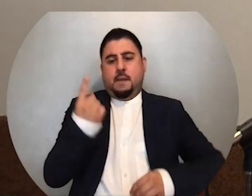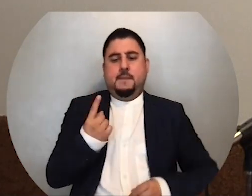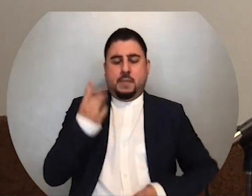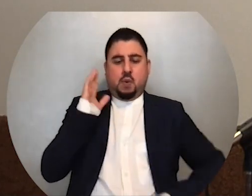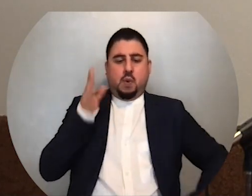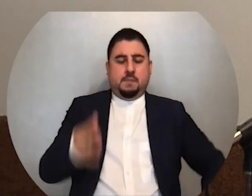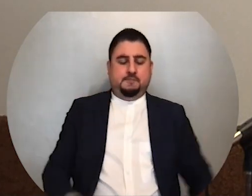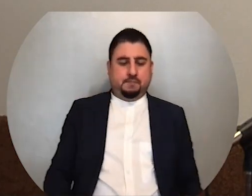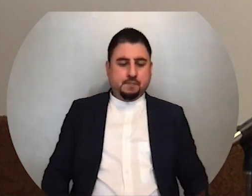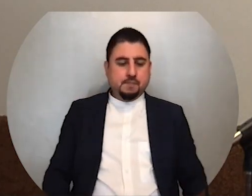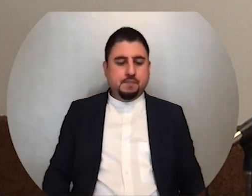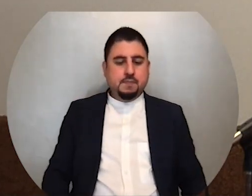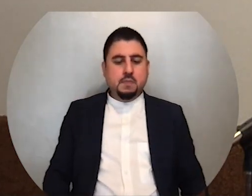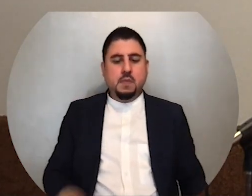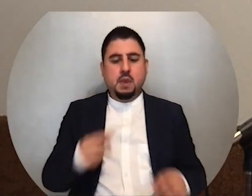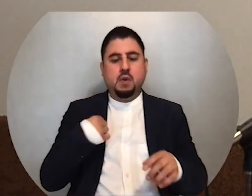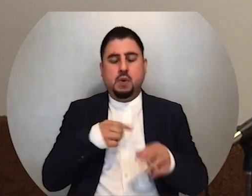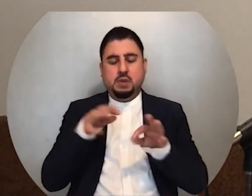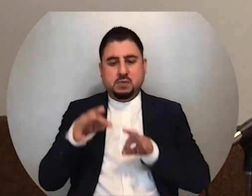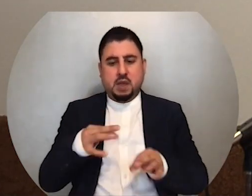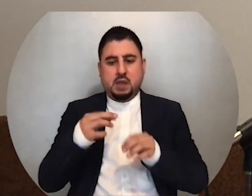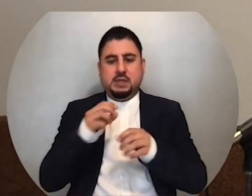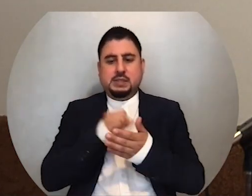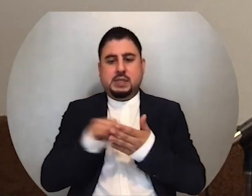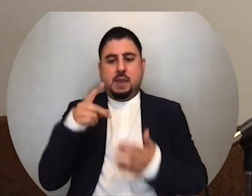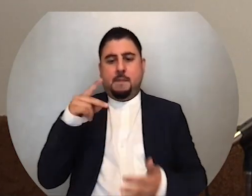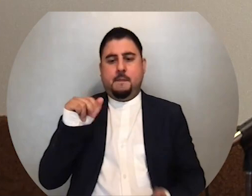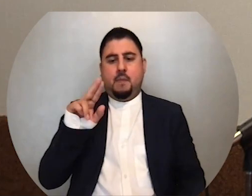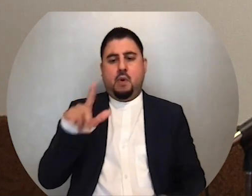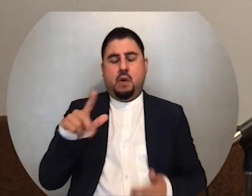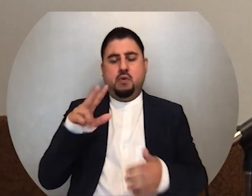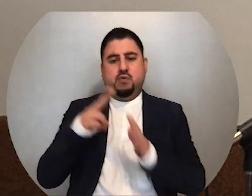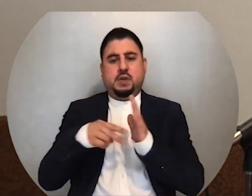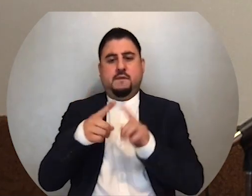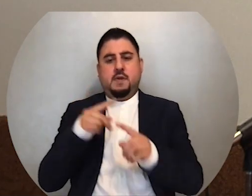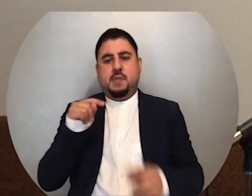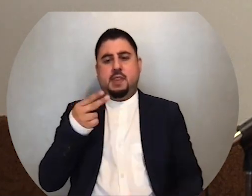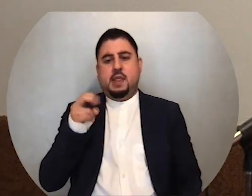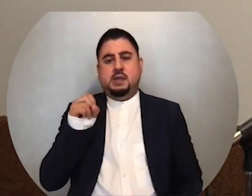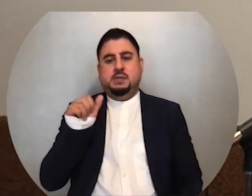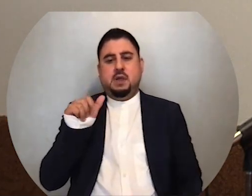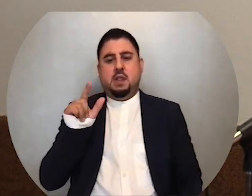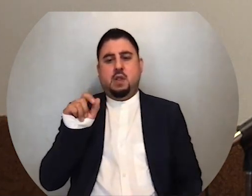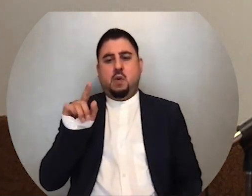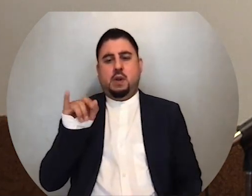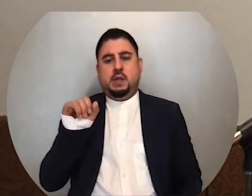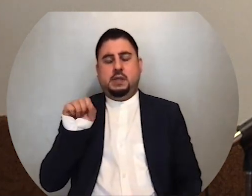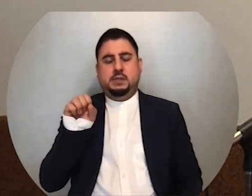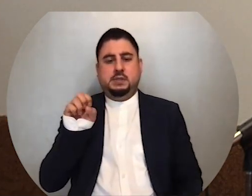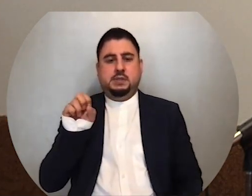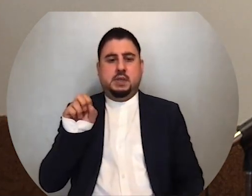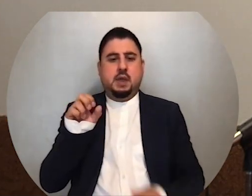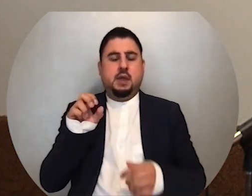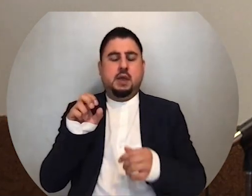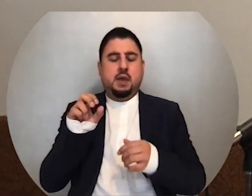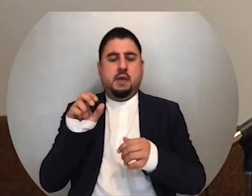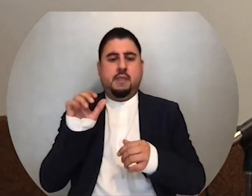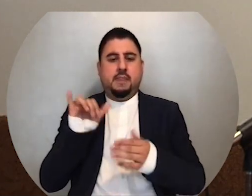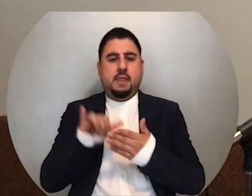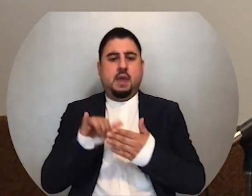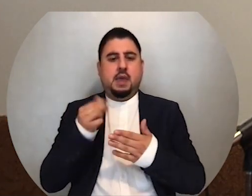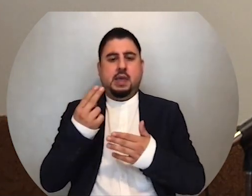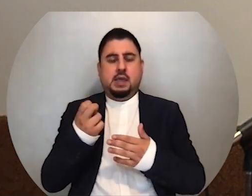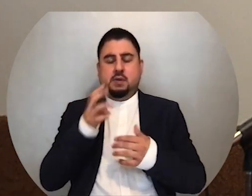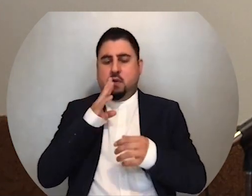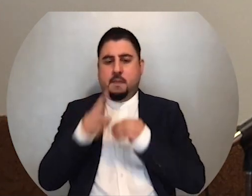coming. And so as we go on to St. Paul in our reading from Thessalonians this morning, that